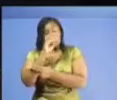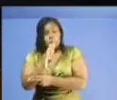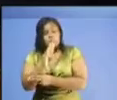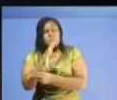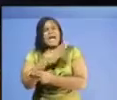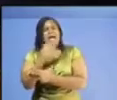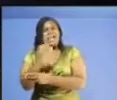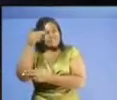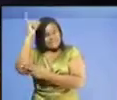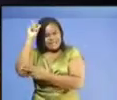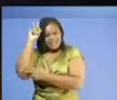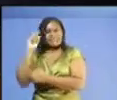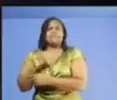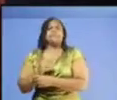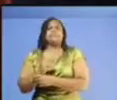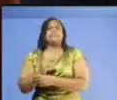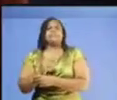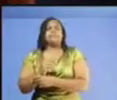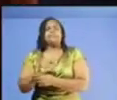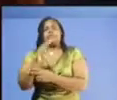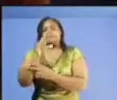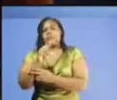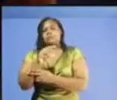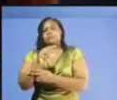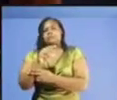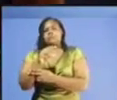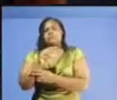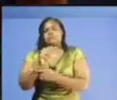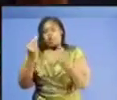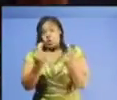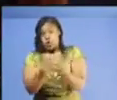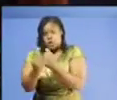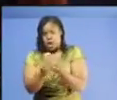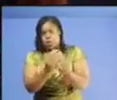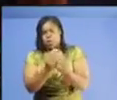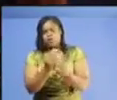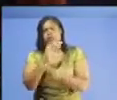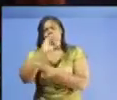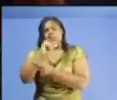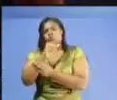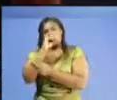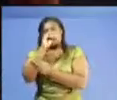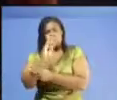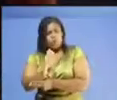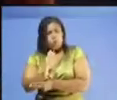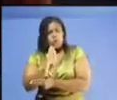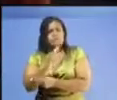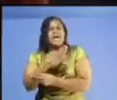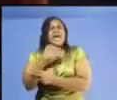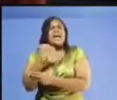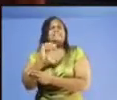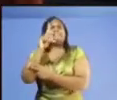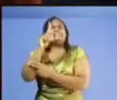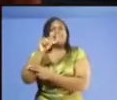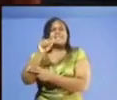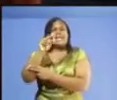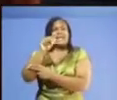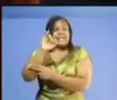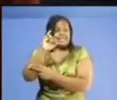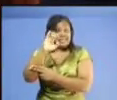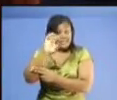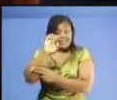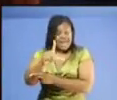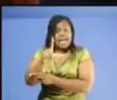land, though Noah, Job, and Daniel were in the land, they should but